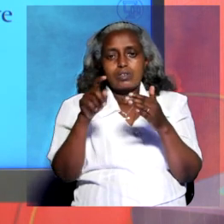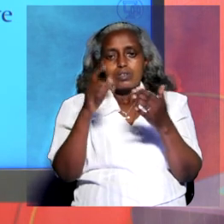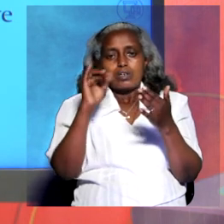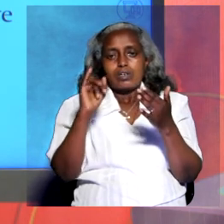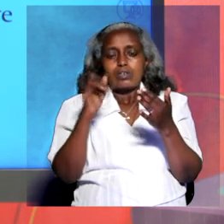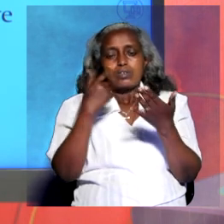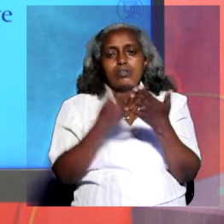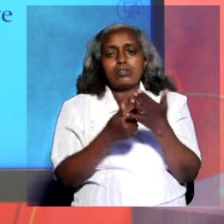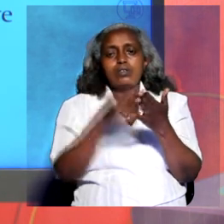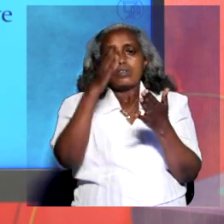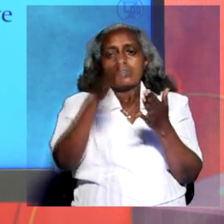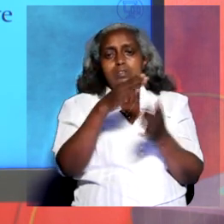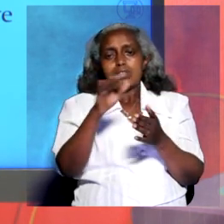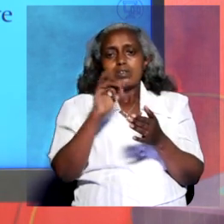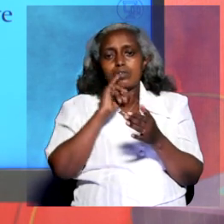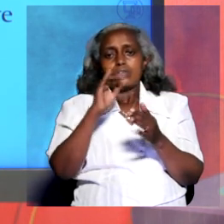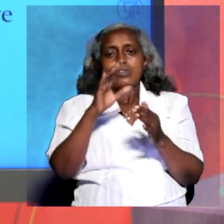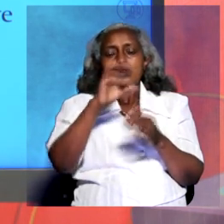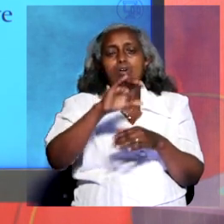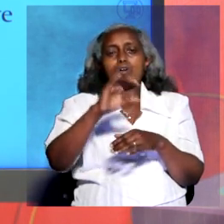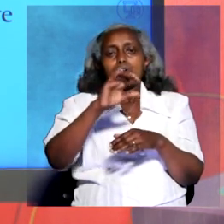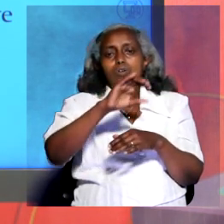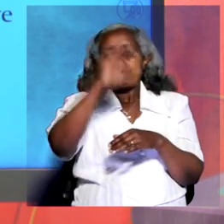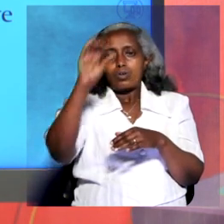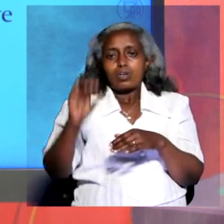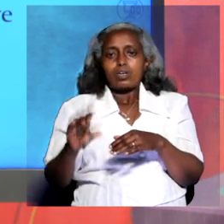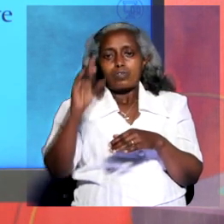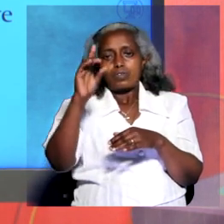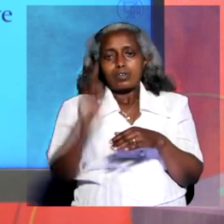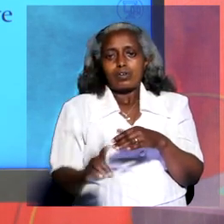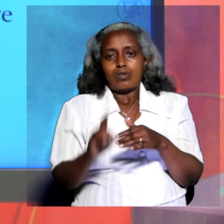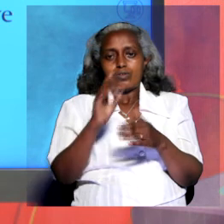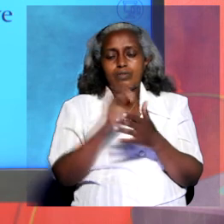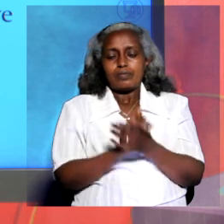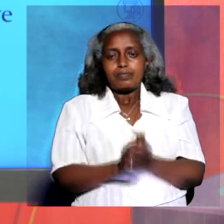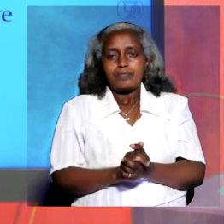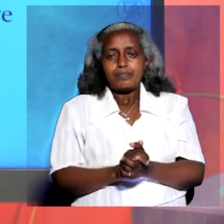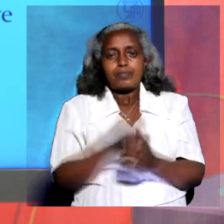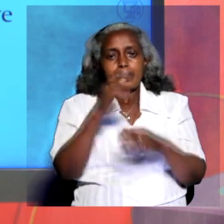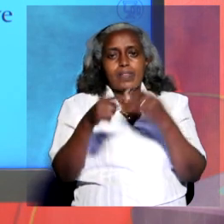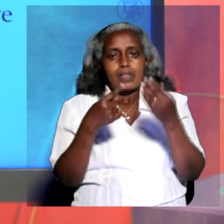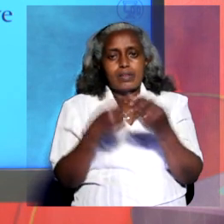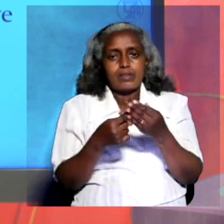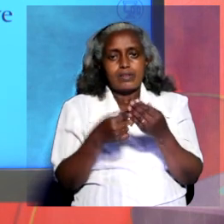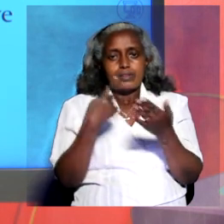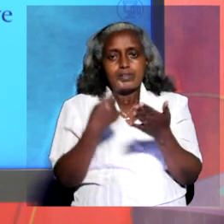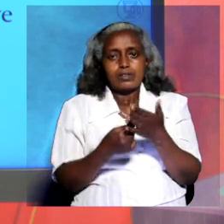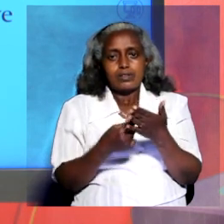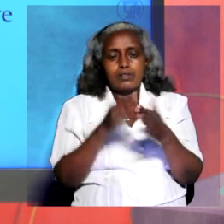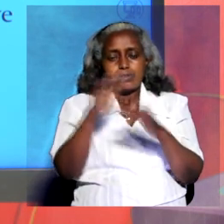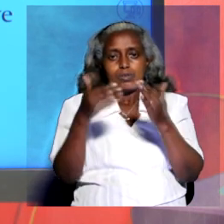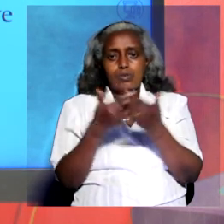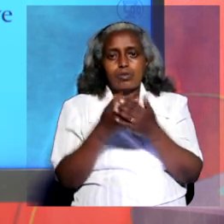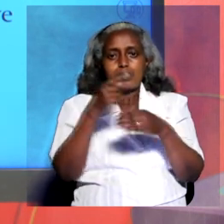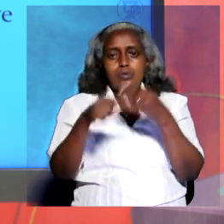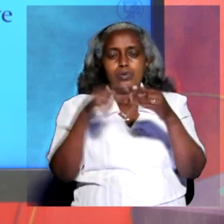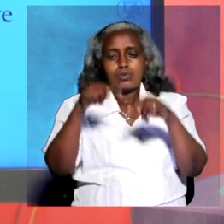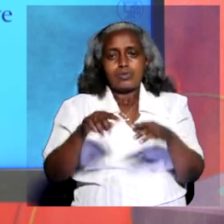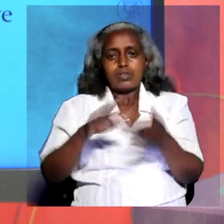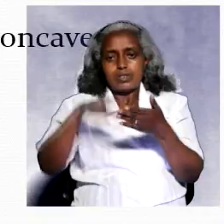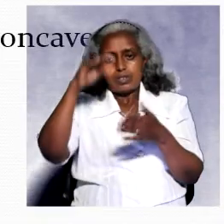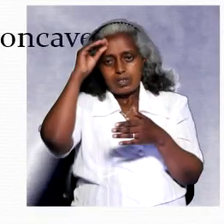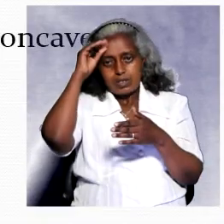the graph will be this concave, it is concave downward. So this is all about today's